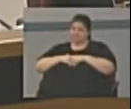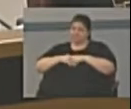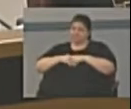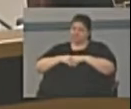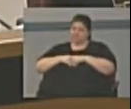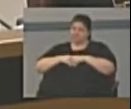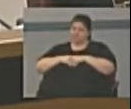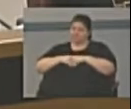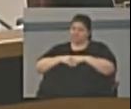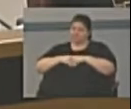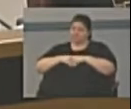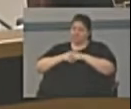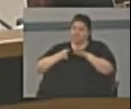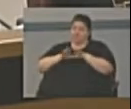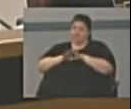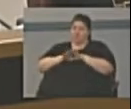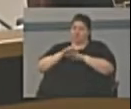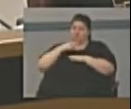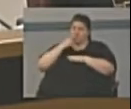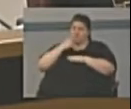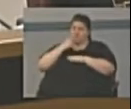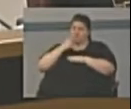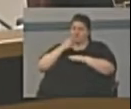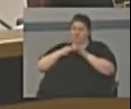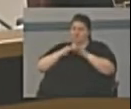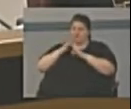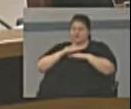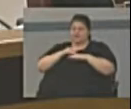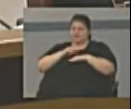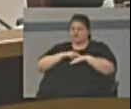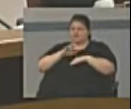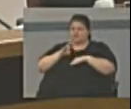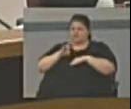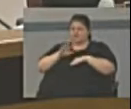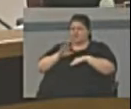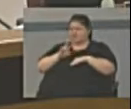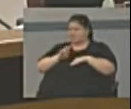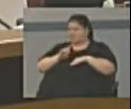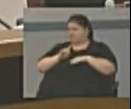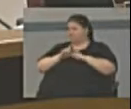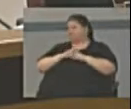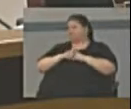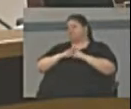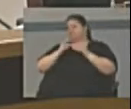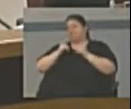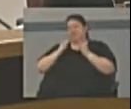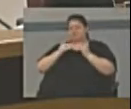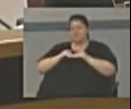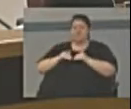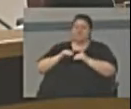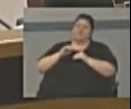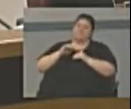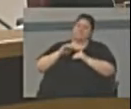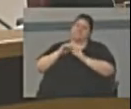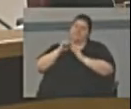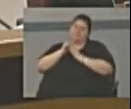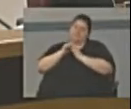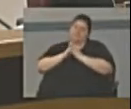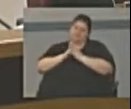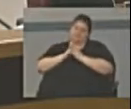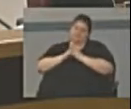Seeing no one, I will close the public hearing at 7:51. Second public hearing with possible action is scheduled for